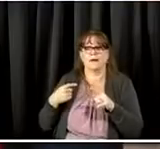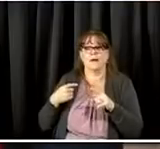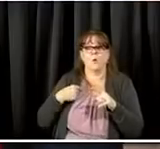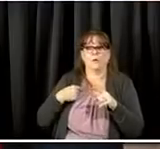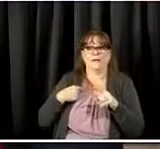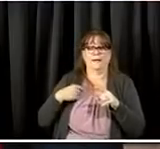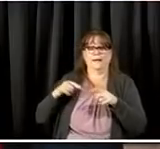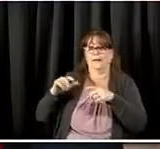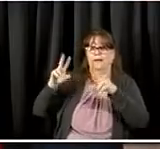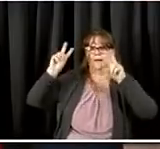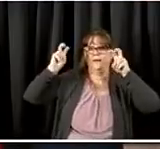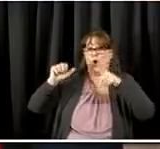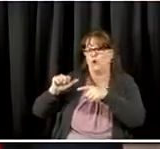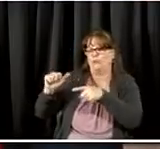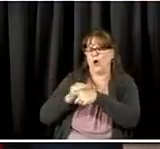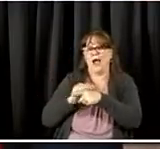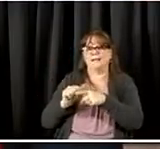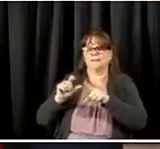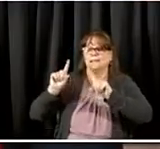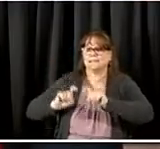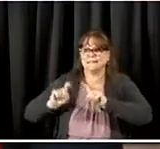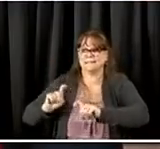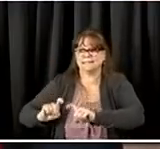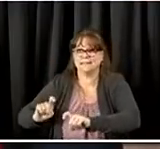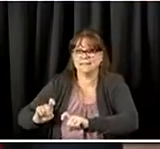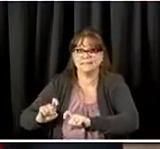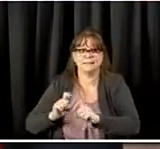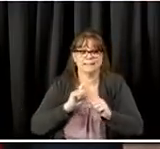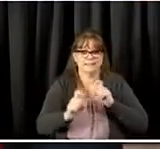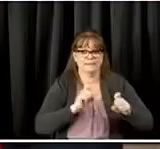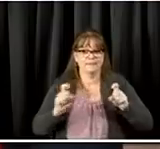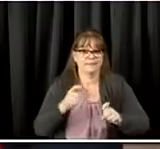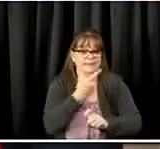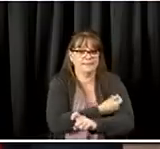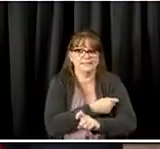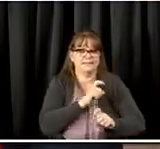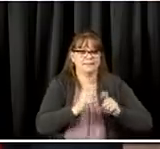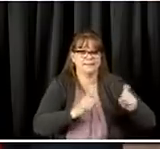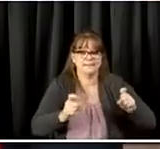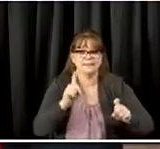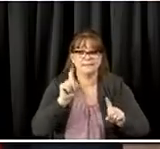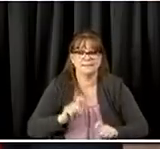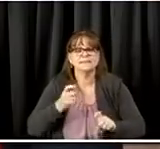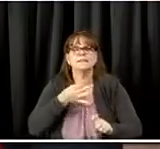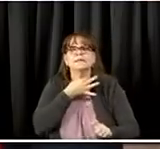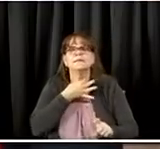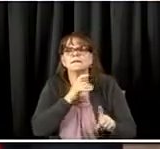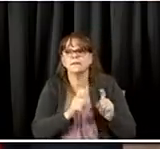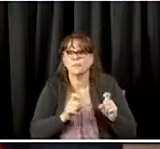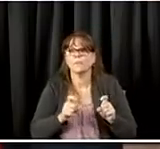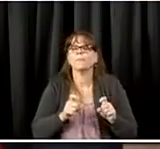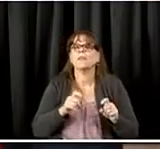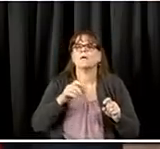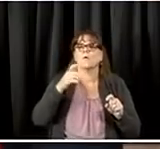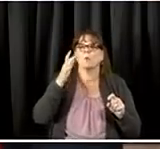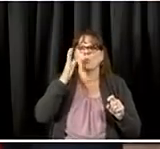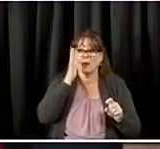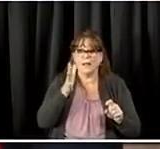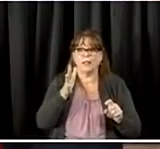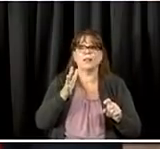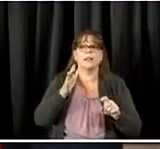what happens when we receive the vaccine and get it out just a couple weeks or so ahead of the real vaccine that we expect. So we're very